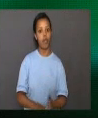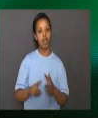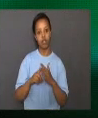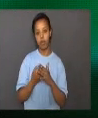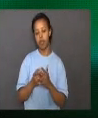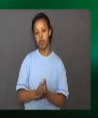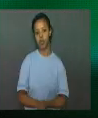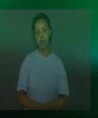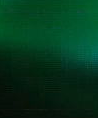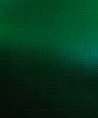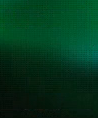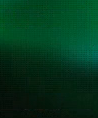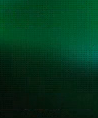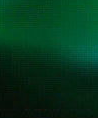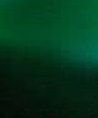Begin.